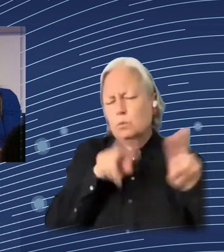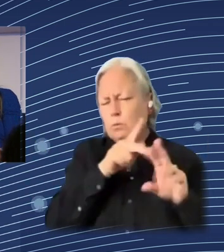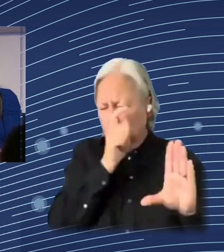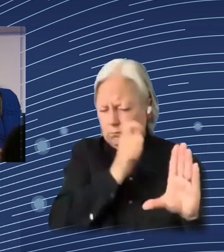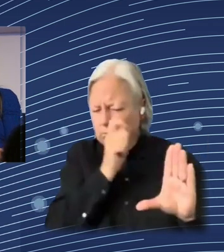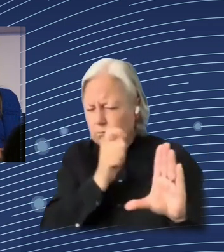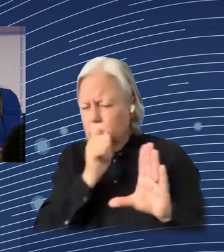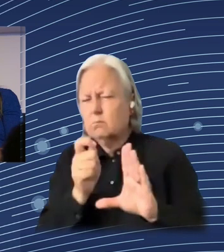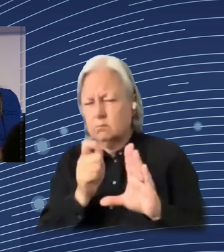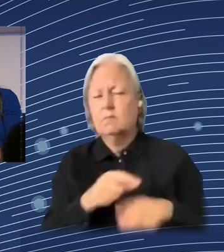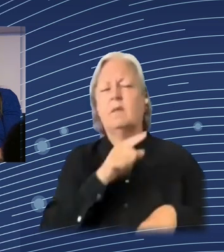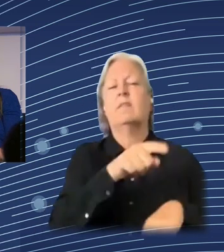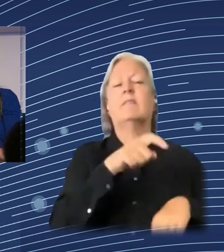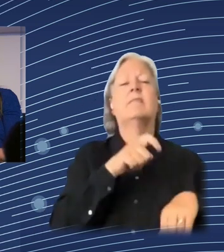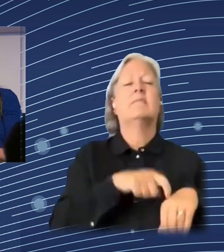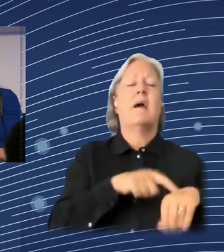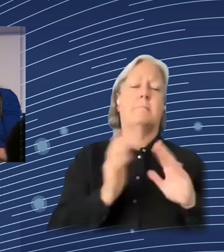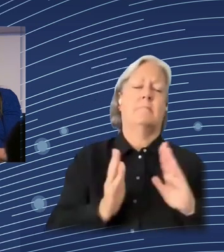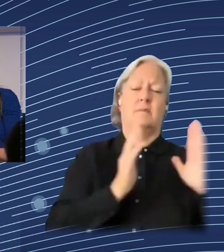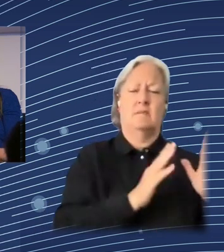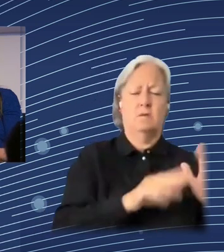years 2018 and